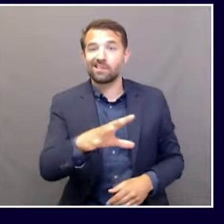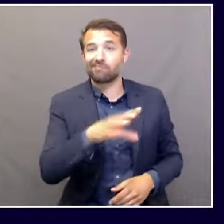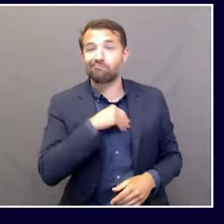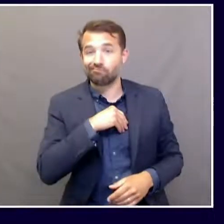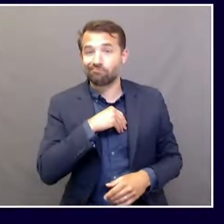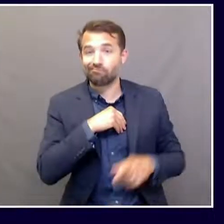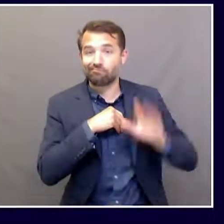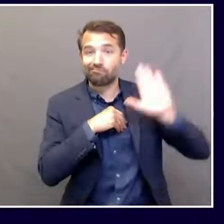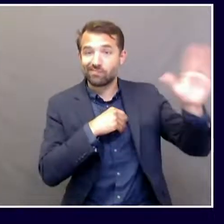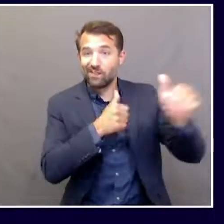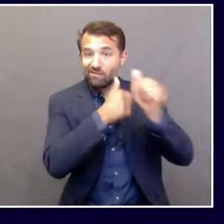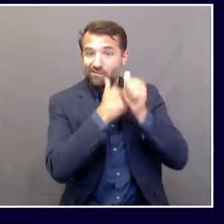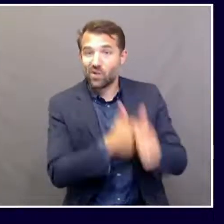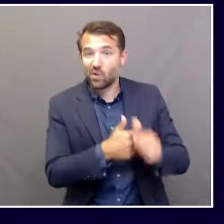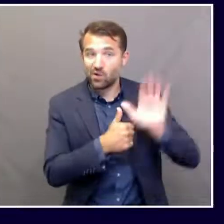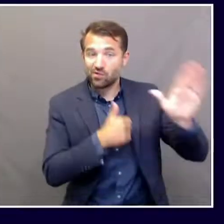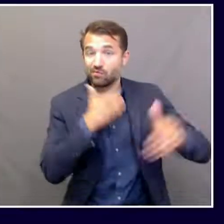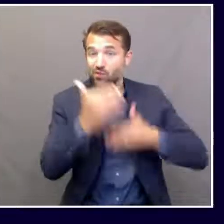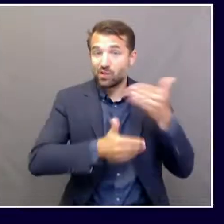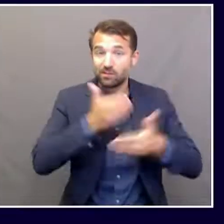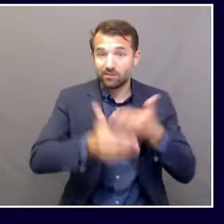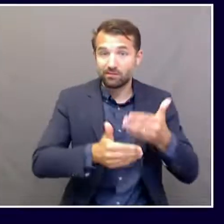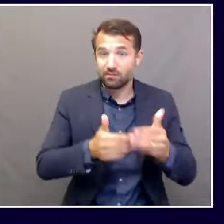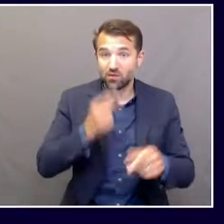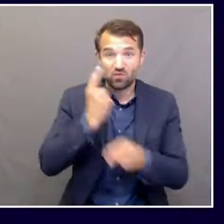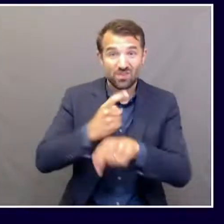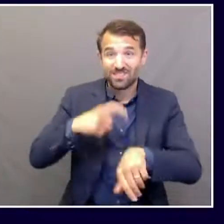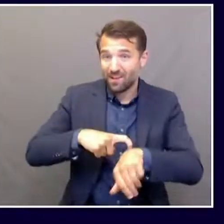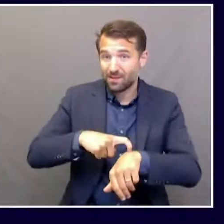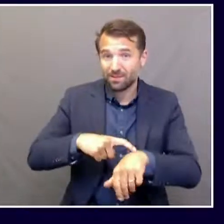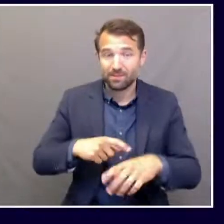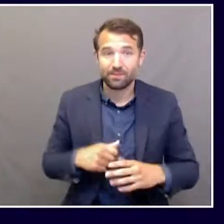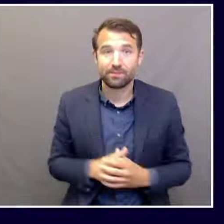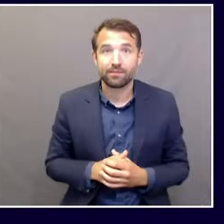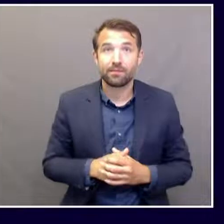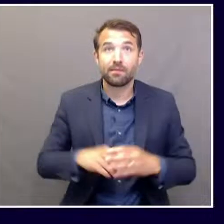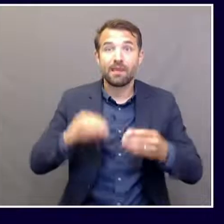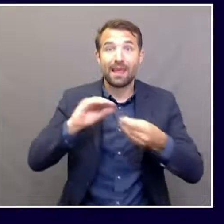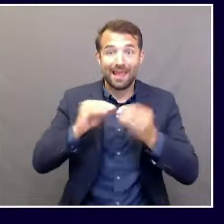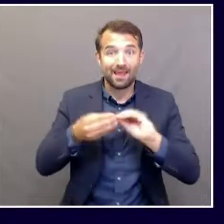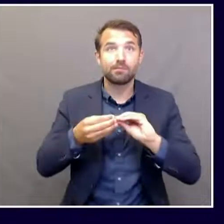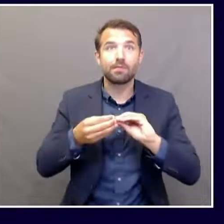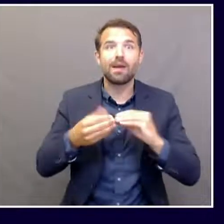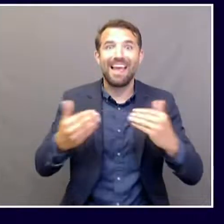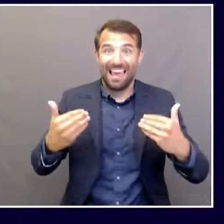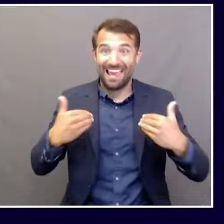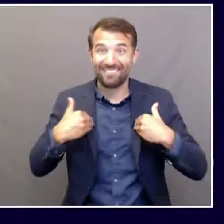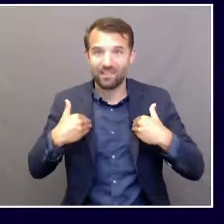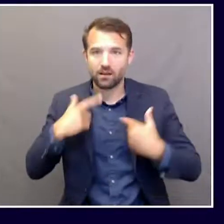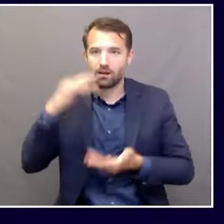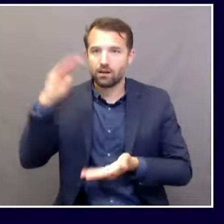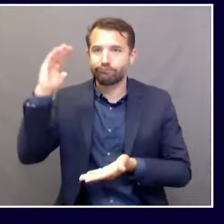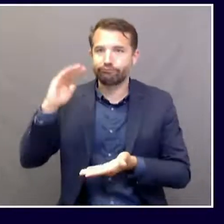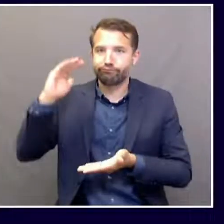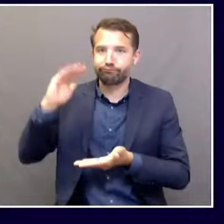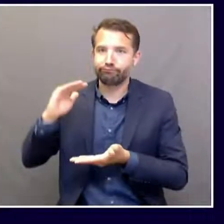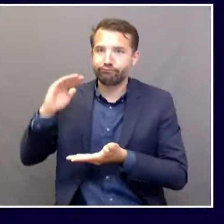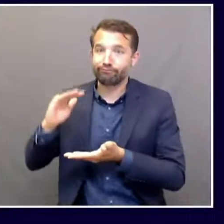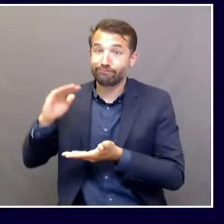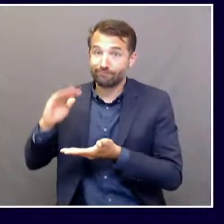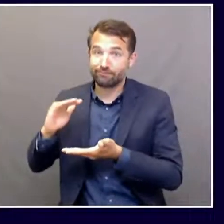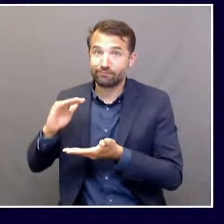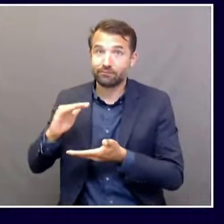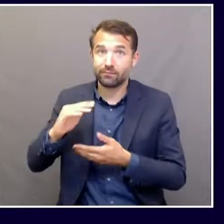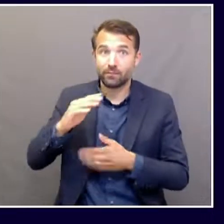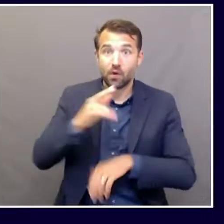decline. We had started to see decreases in our positivity rates, as well as the number of new daily cases. Thankfully, we had